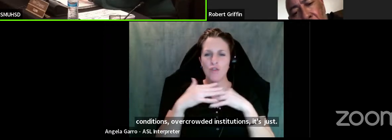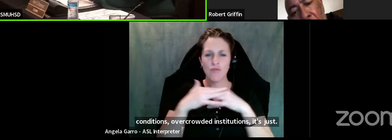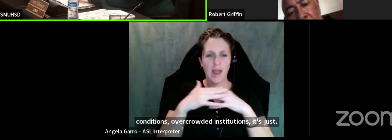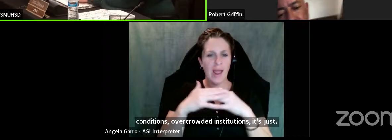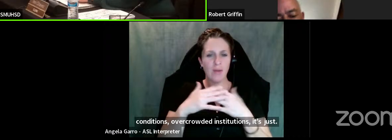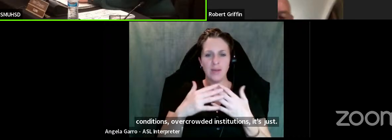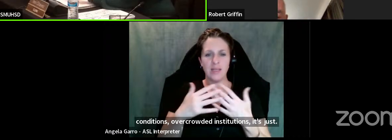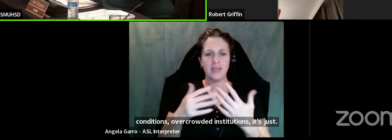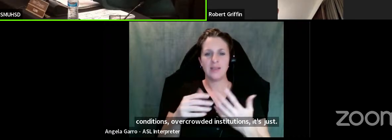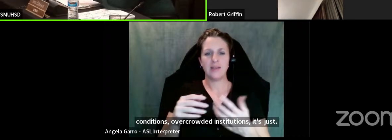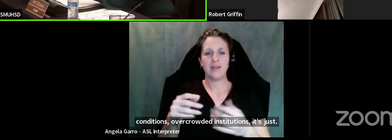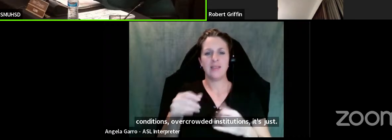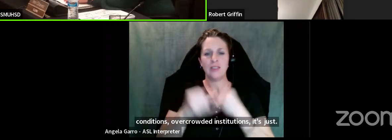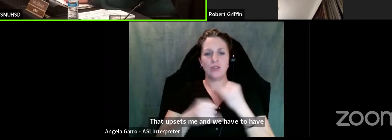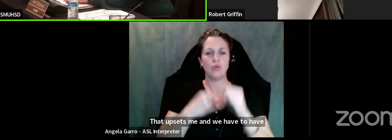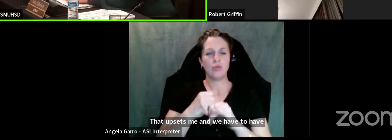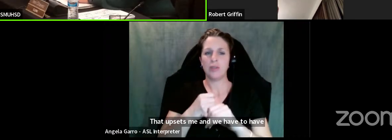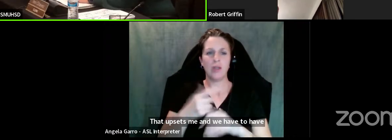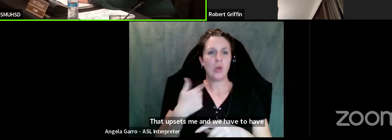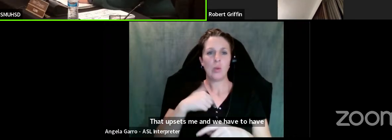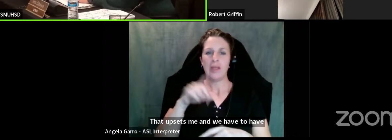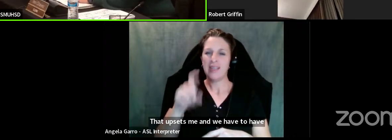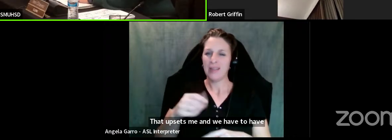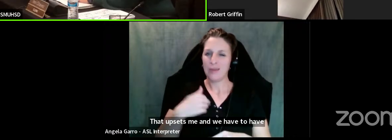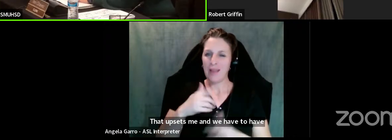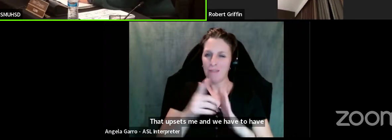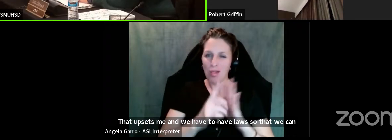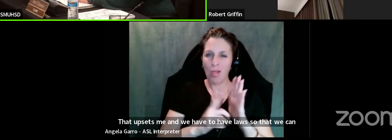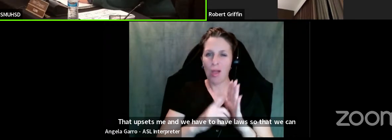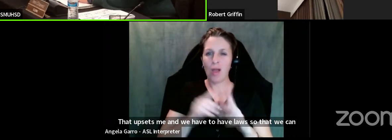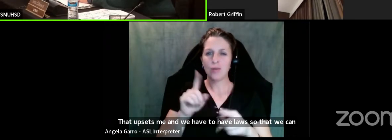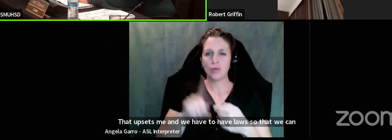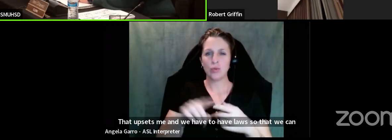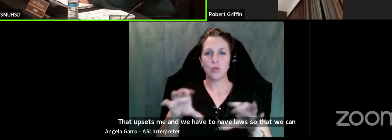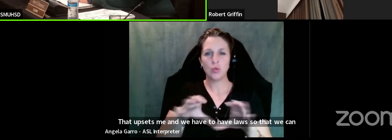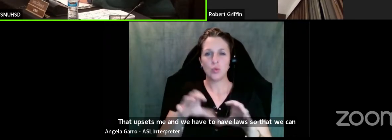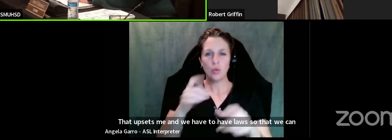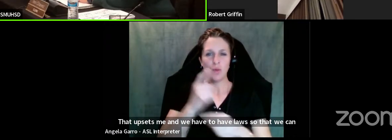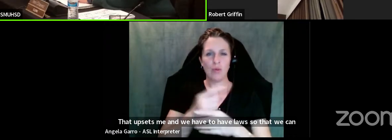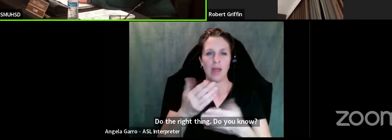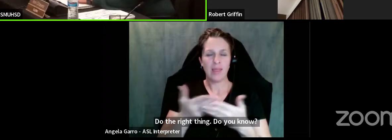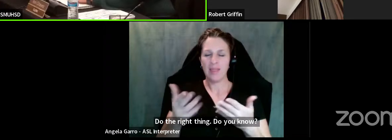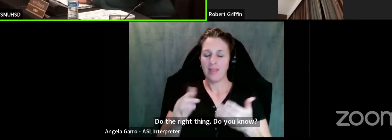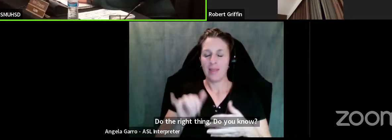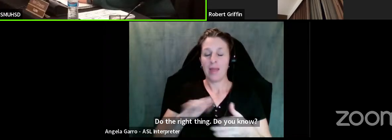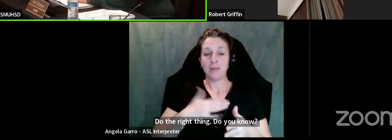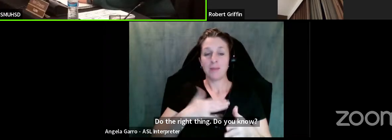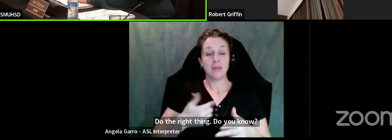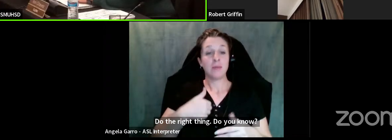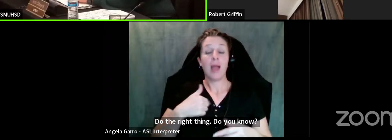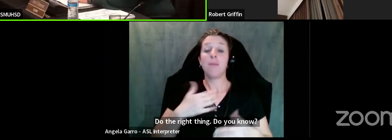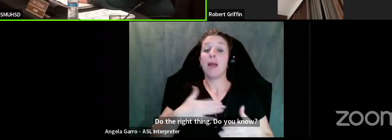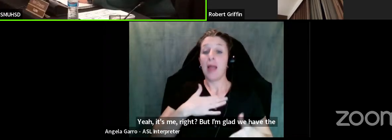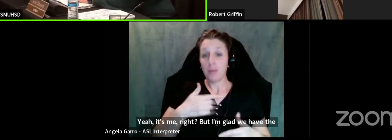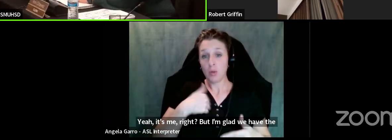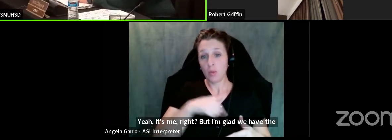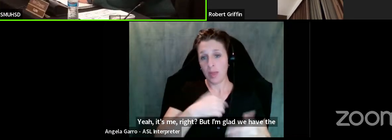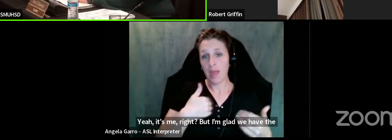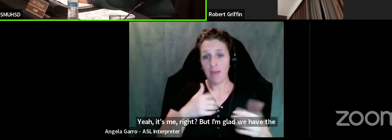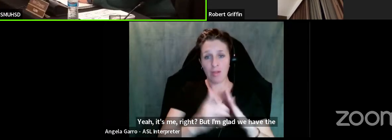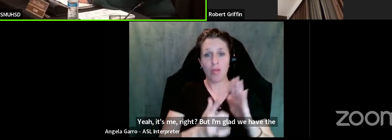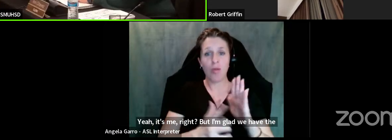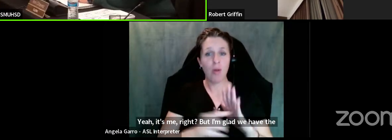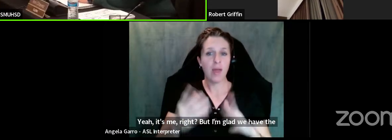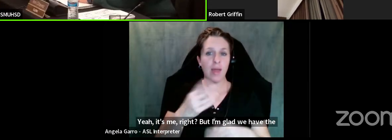laws so that we can do the right thing. There has to be a It law. upsets me, Mhm. right? But I'm glad we have the laws, and I'm glad, I'm